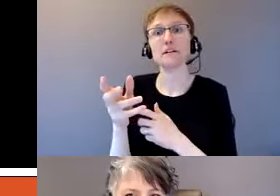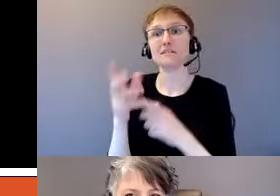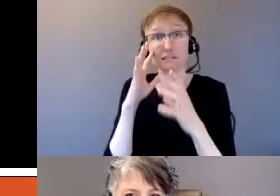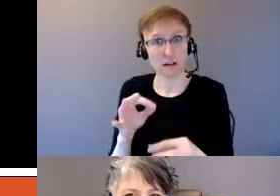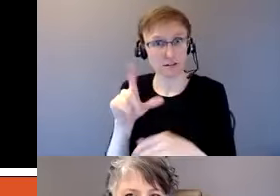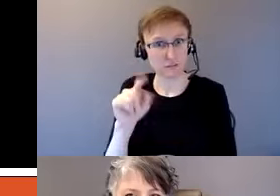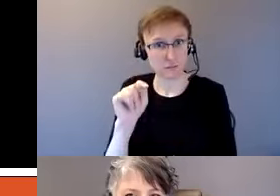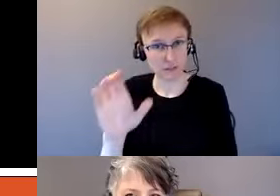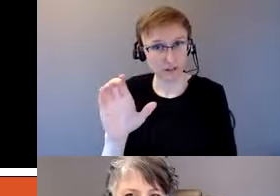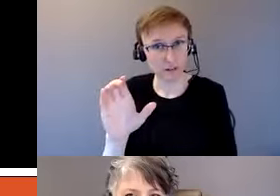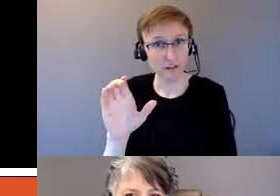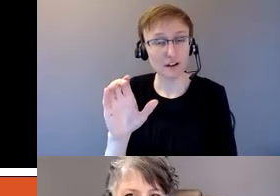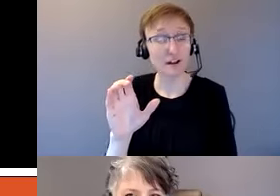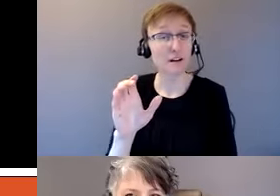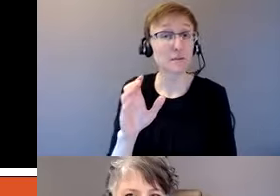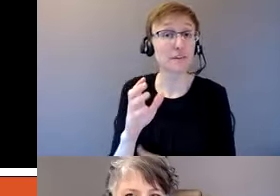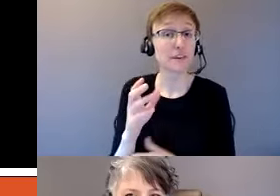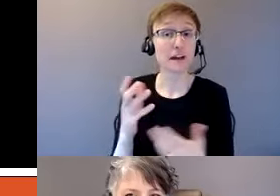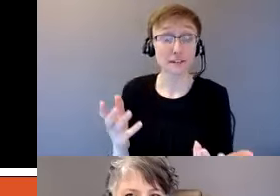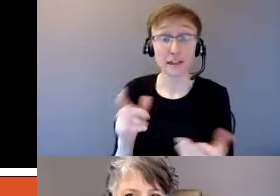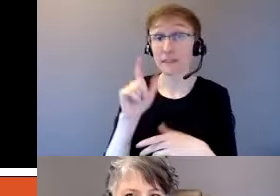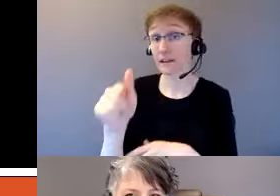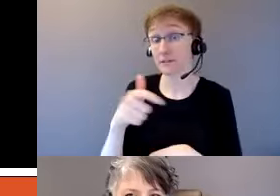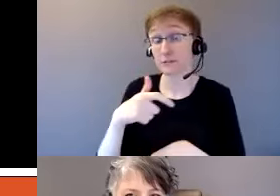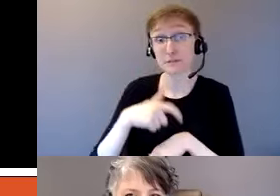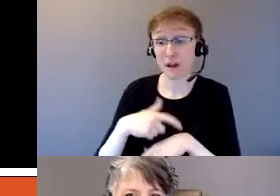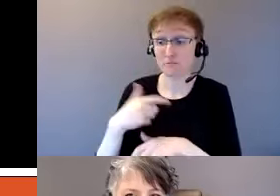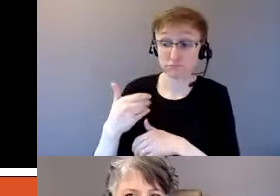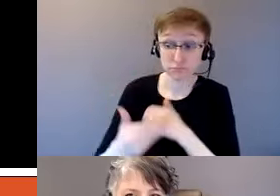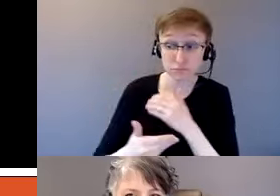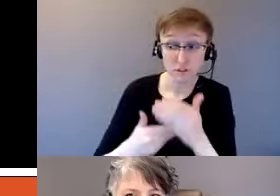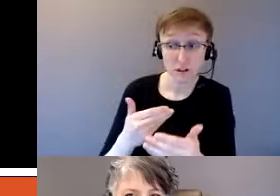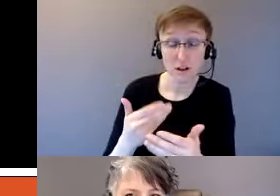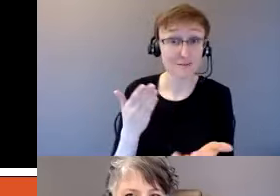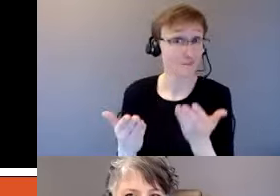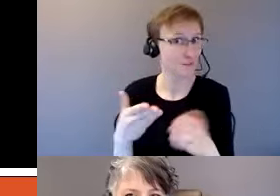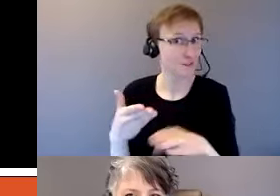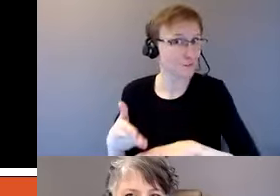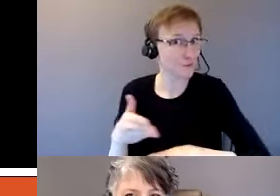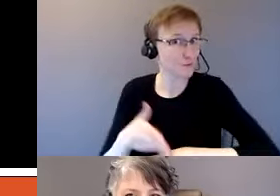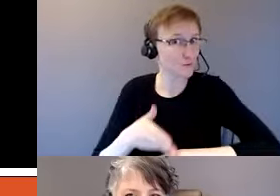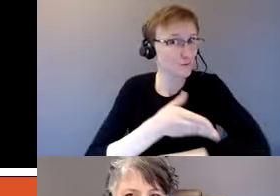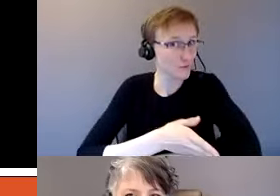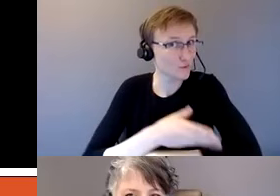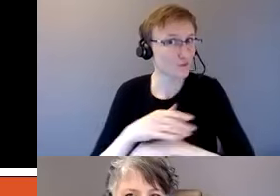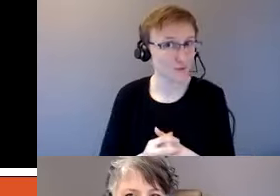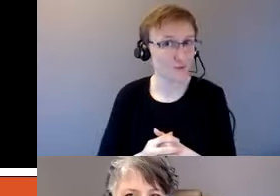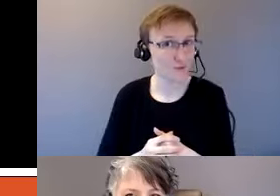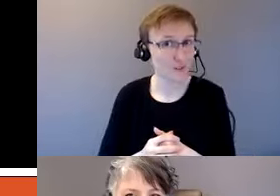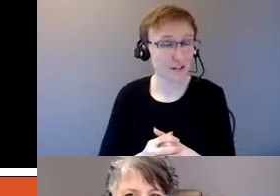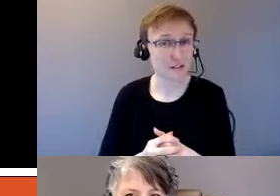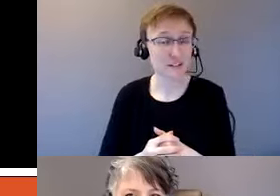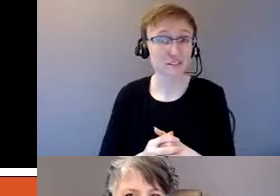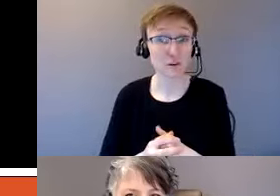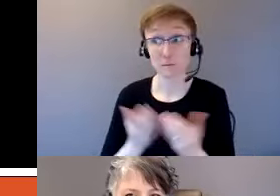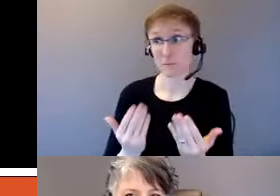However, with appropriate care and time, their condition may actually improve and they may regain